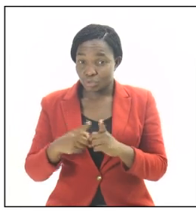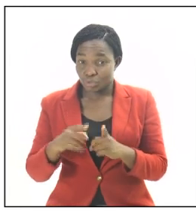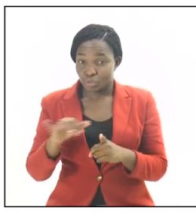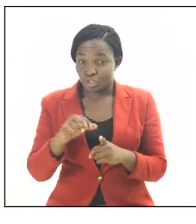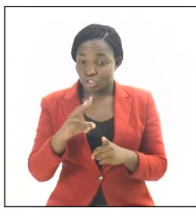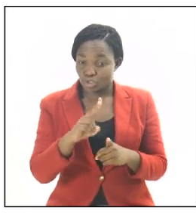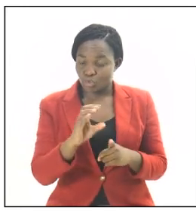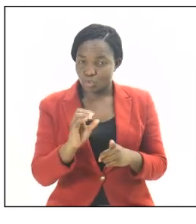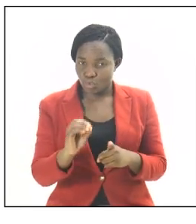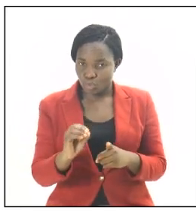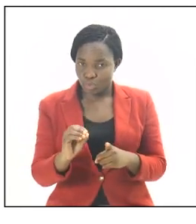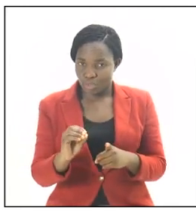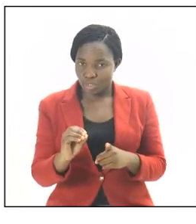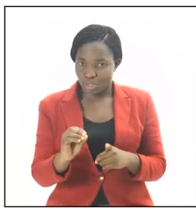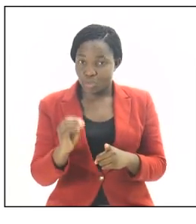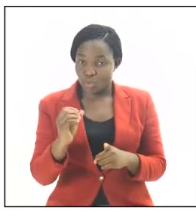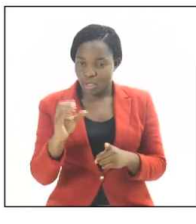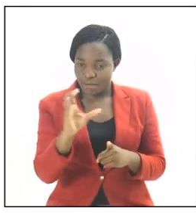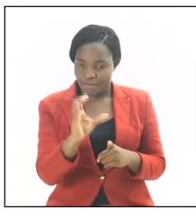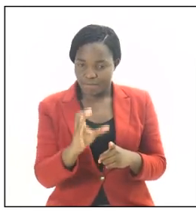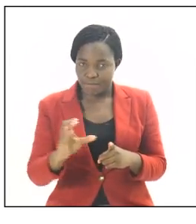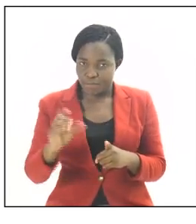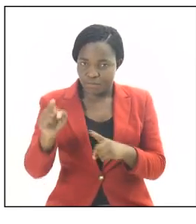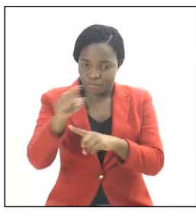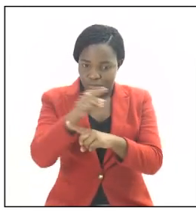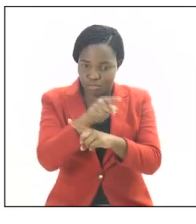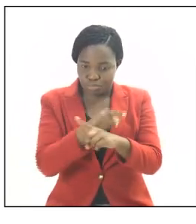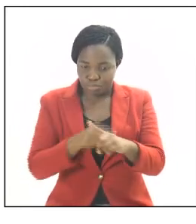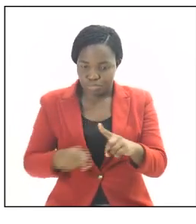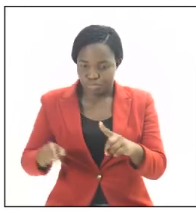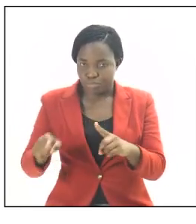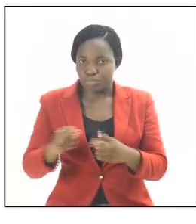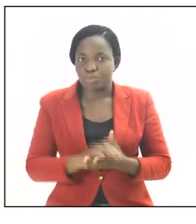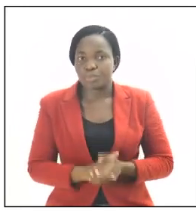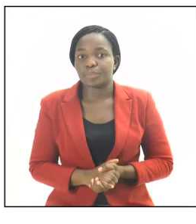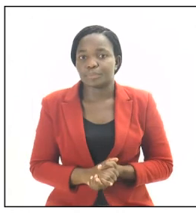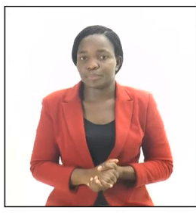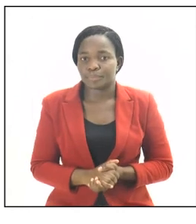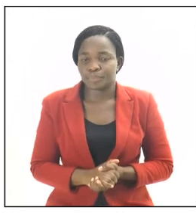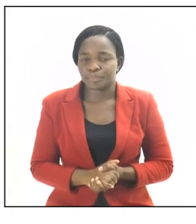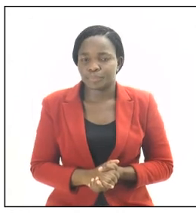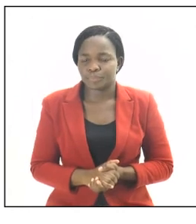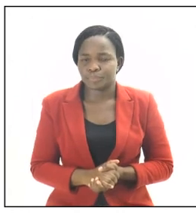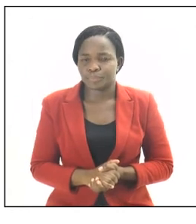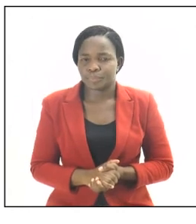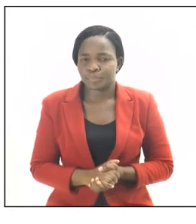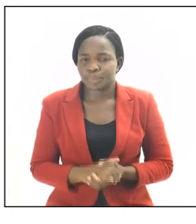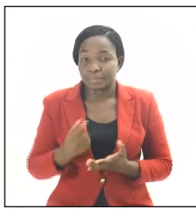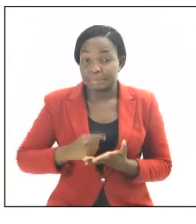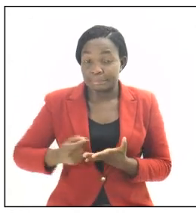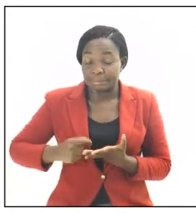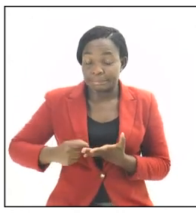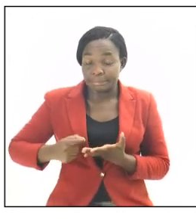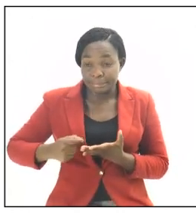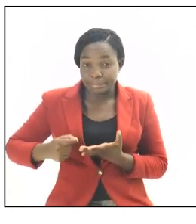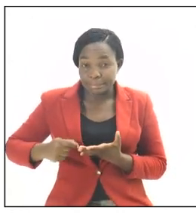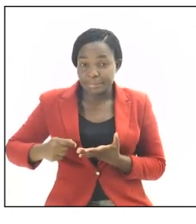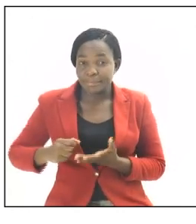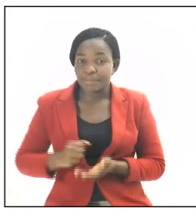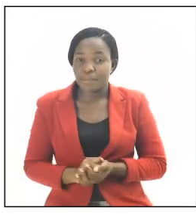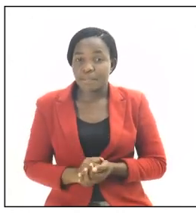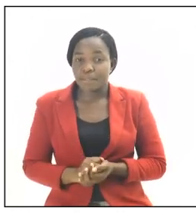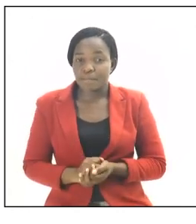20, to get the circumference of the circles. Sounds good. Let me write it down.